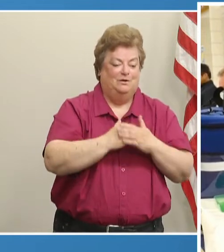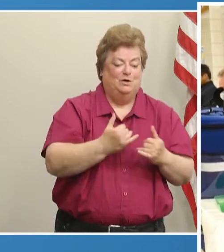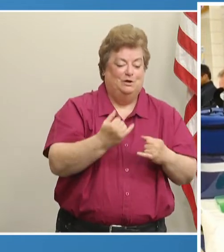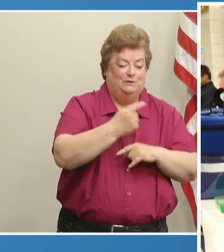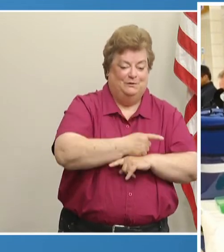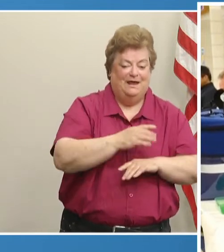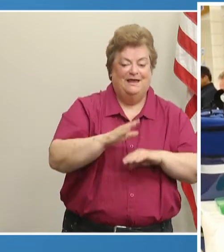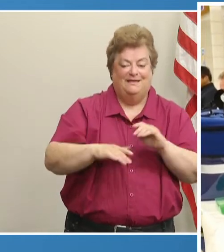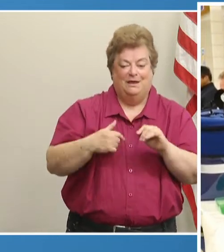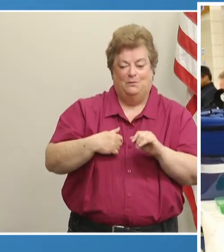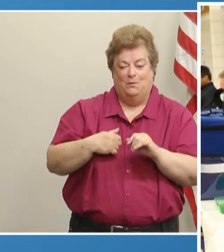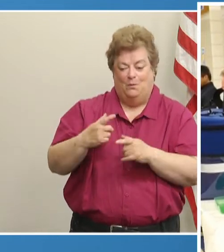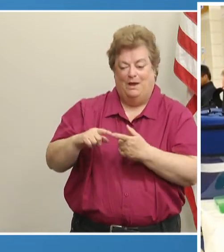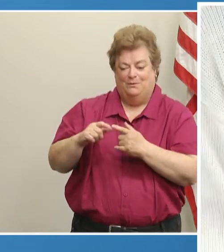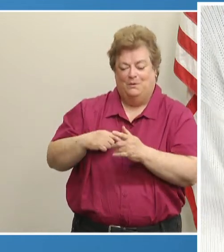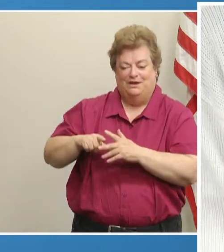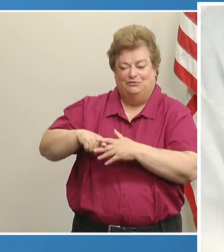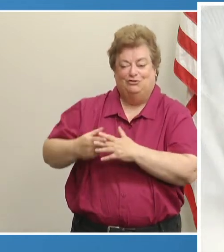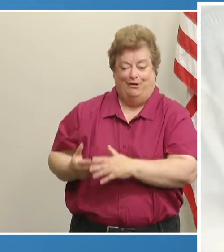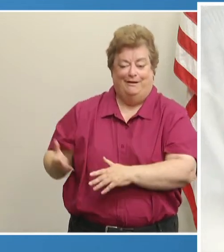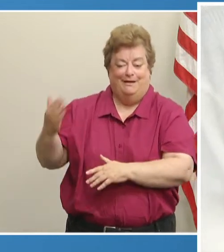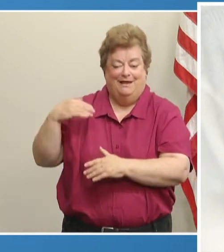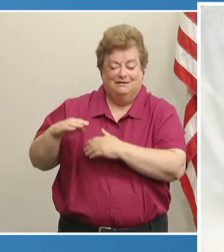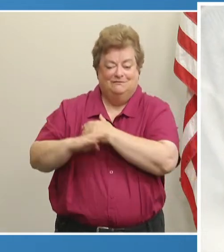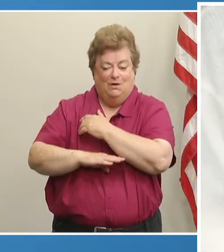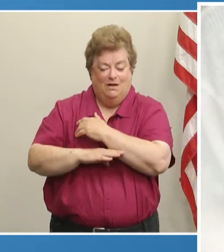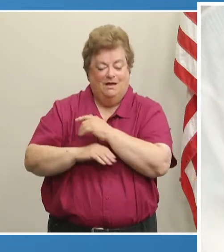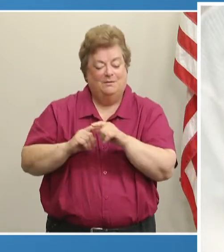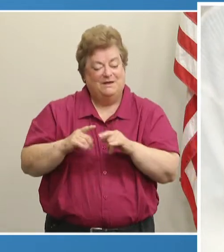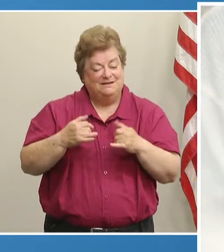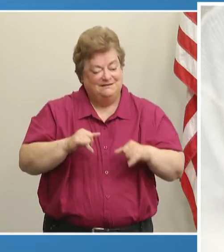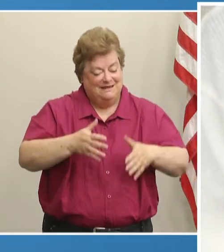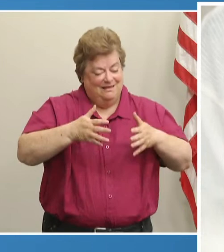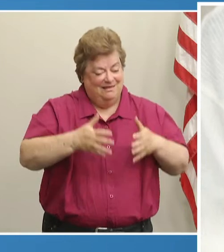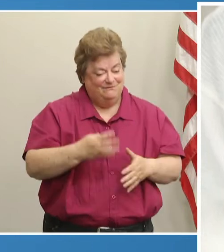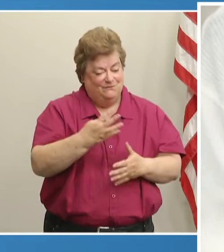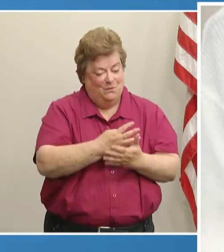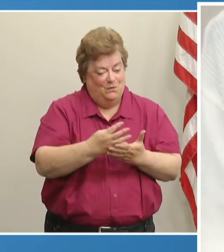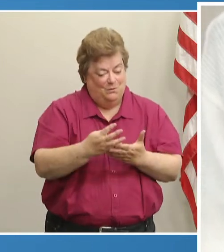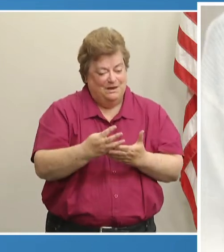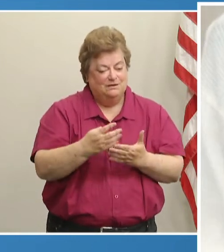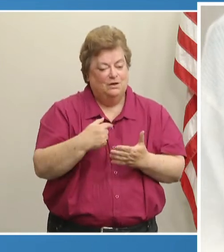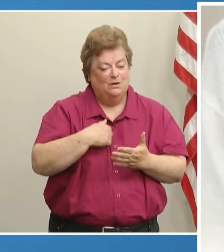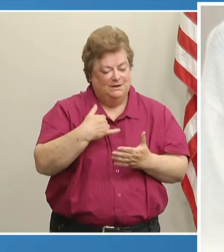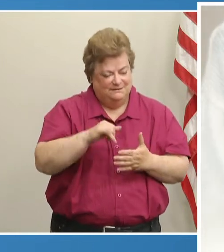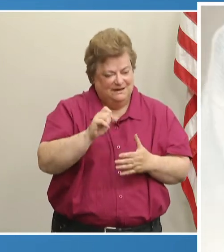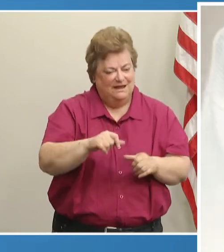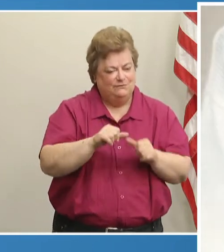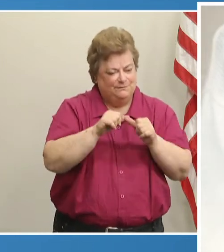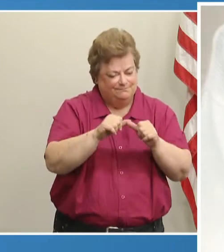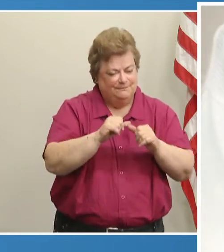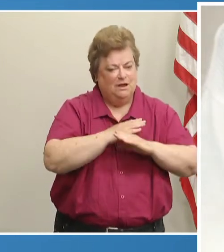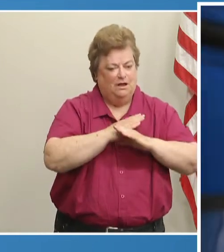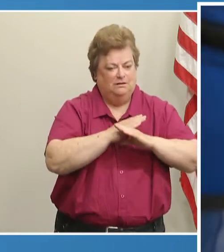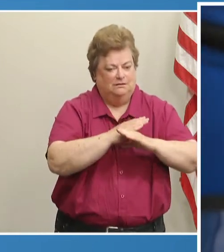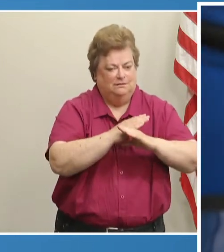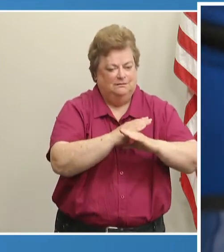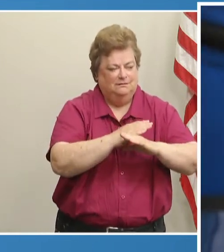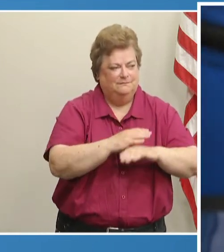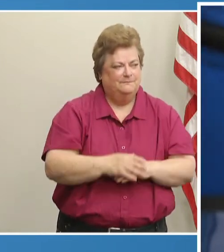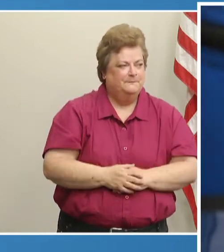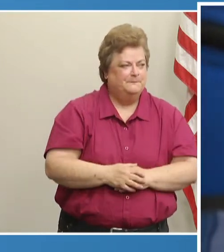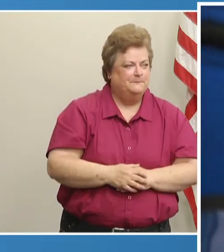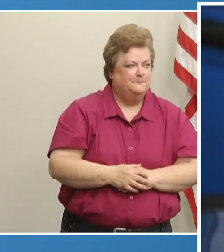launched this. But we have 4 more weeks of school left, and we also know we have to be on our guard during that time. I want